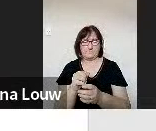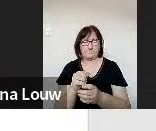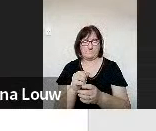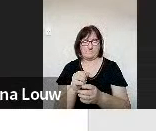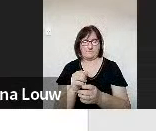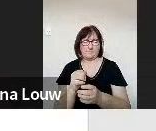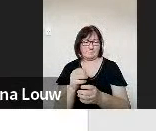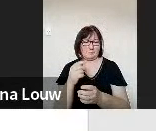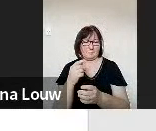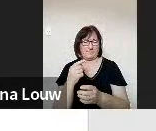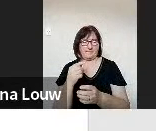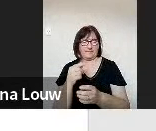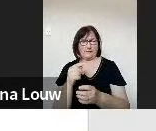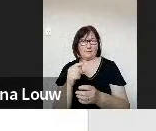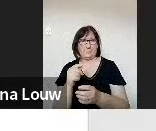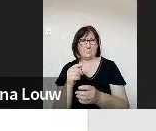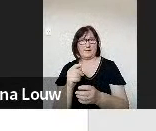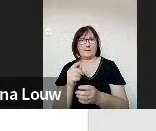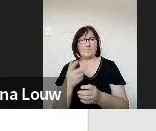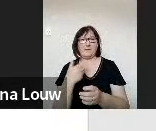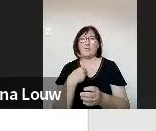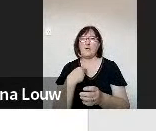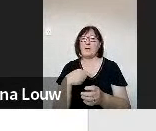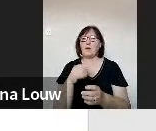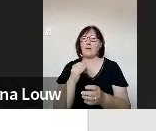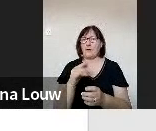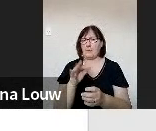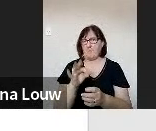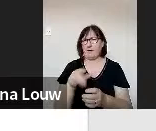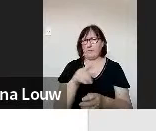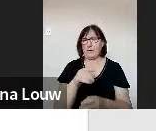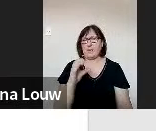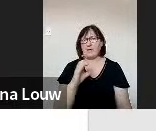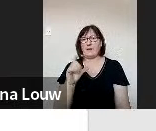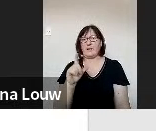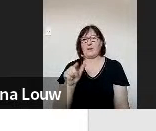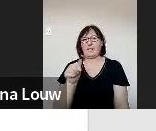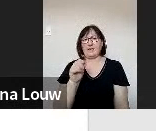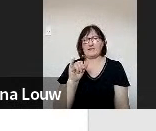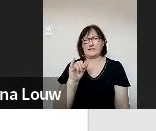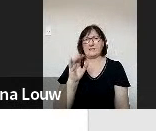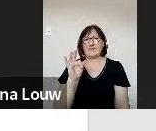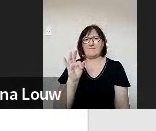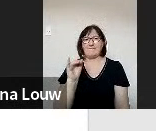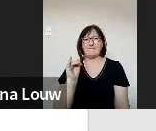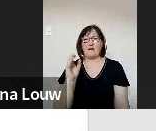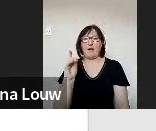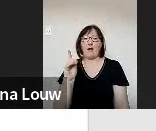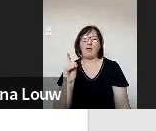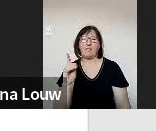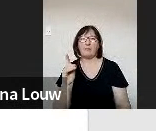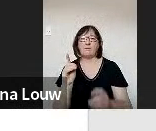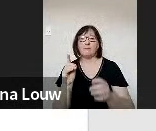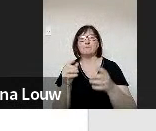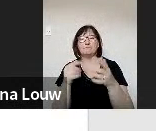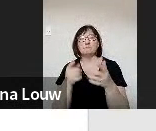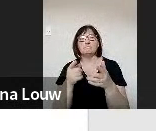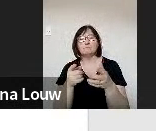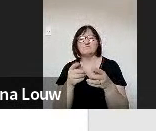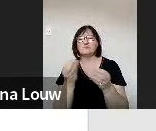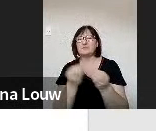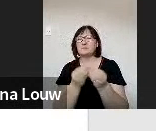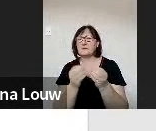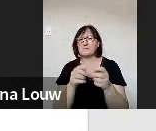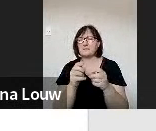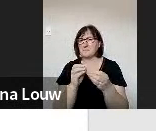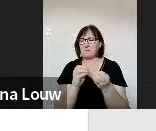consignment that is made up of different material, the material that predominates, we will